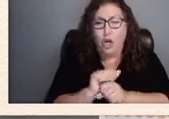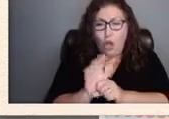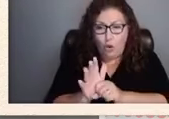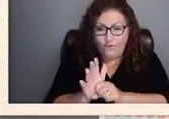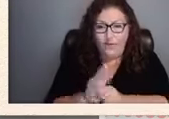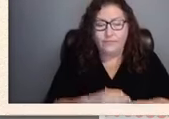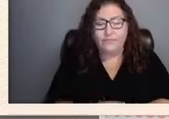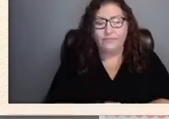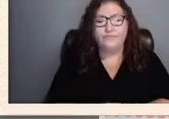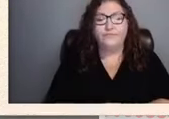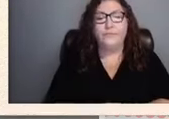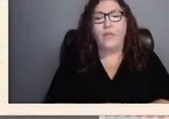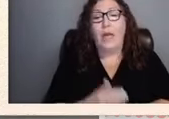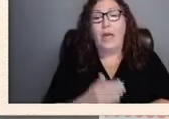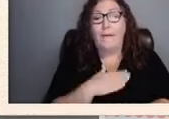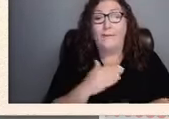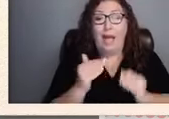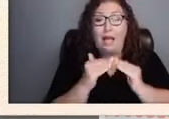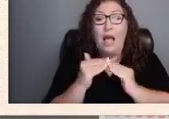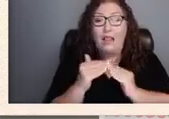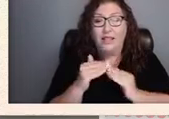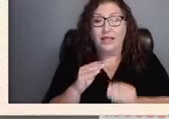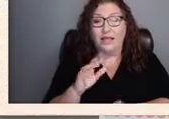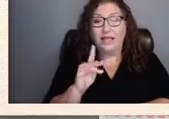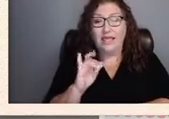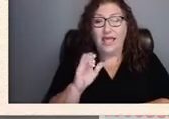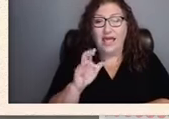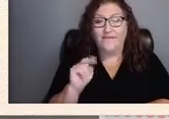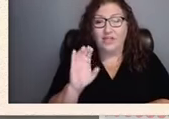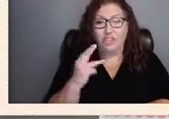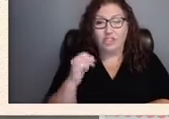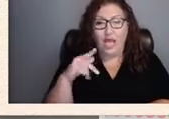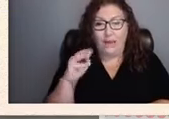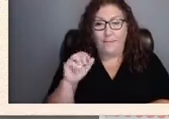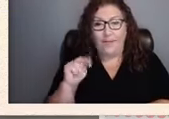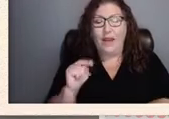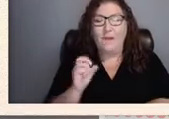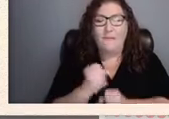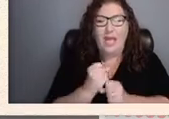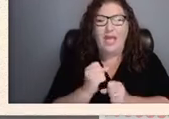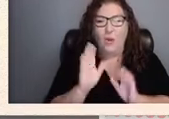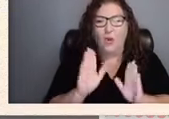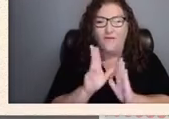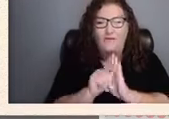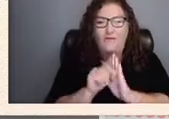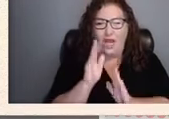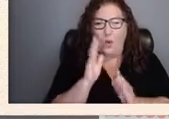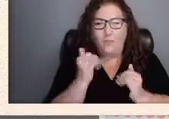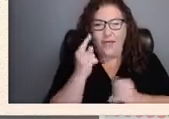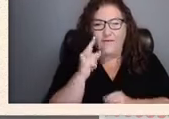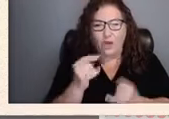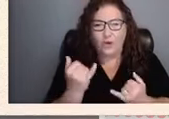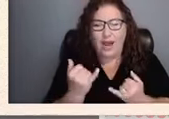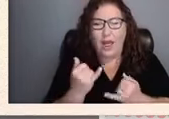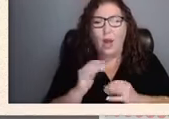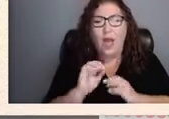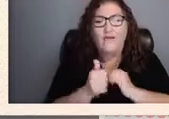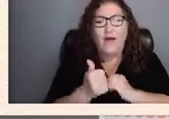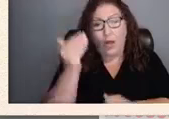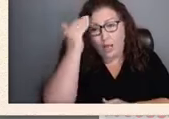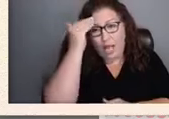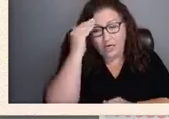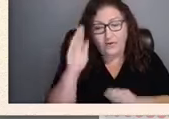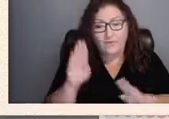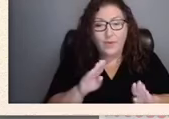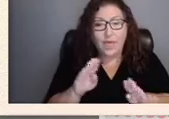My colleague, Kevin Chapman, has made a really wonderful video. I'm going to play it for you right now about how cognitive behavioral strategies can apply during